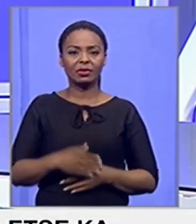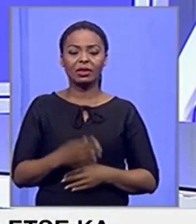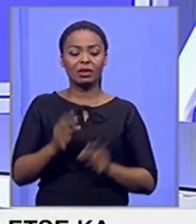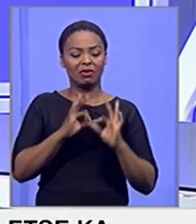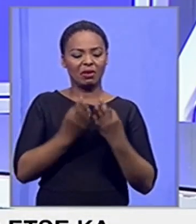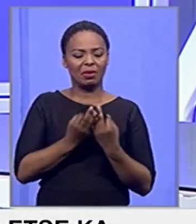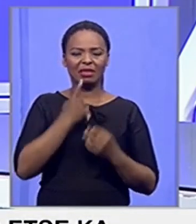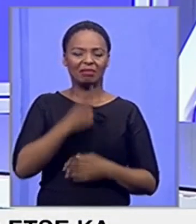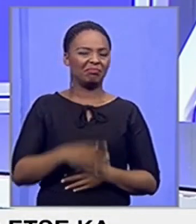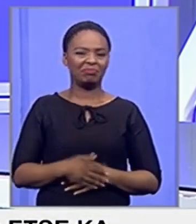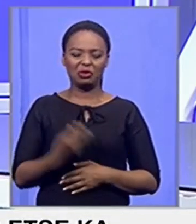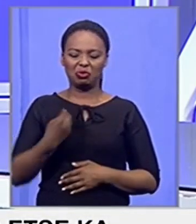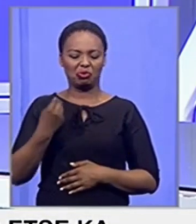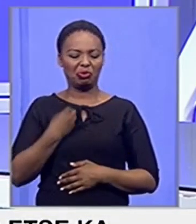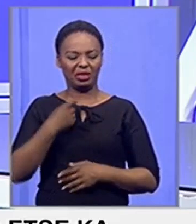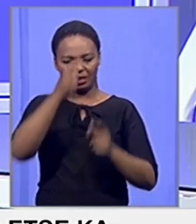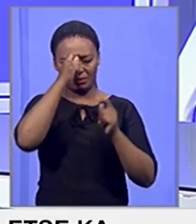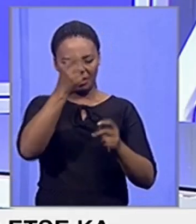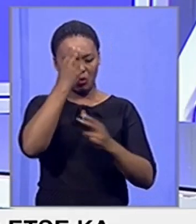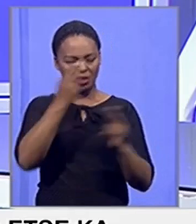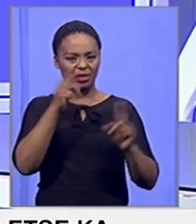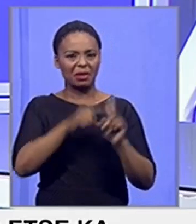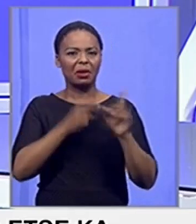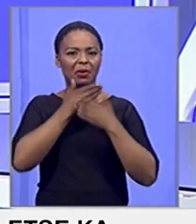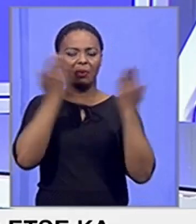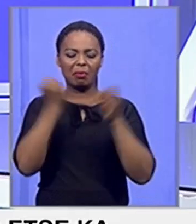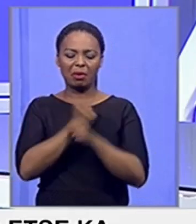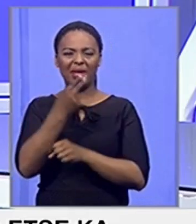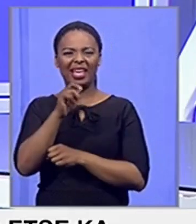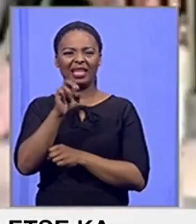tlotla barutwana ba bang jwalo ka Hector Peterson.